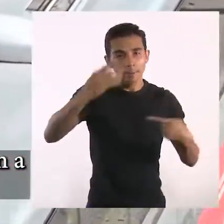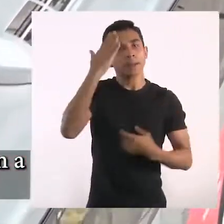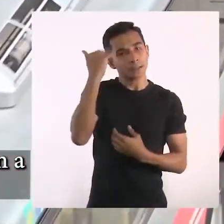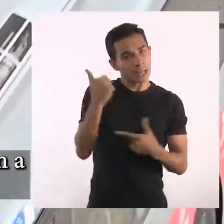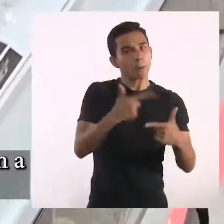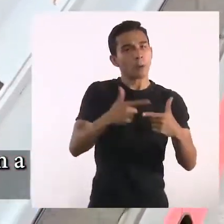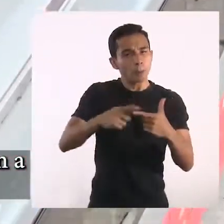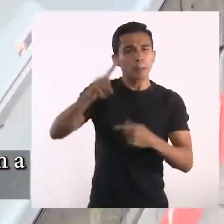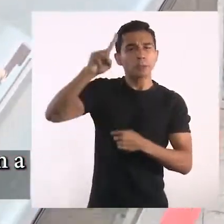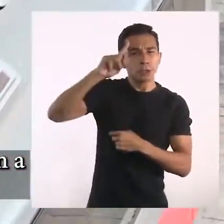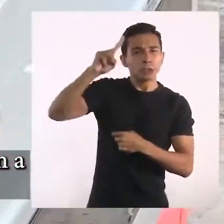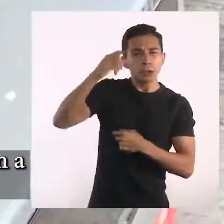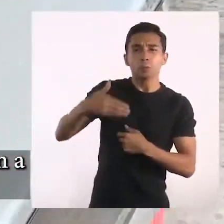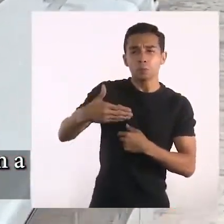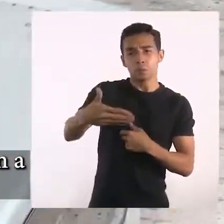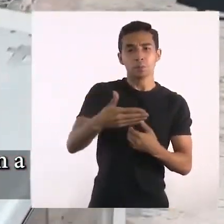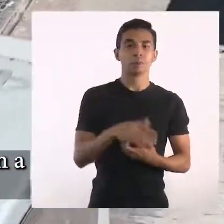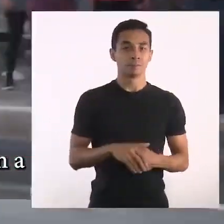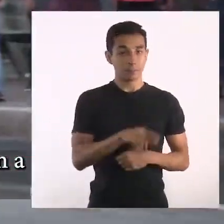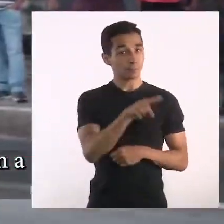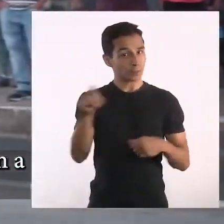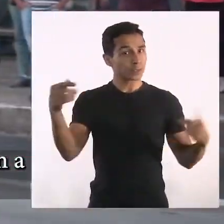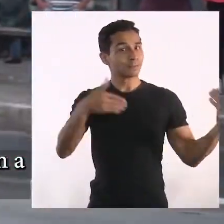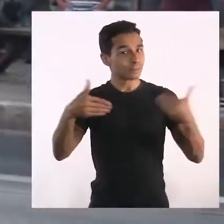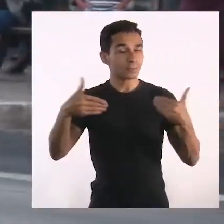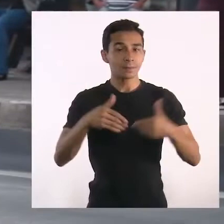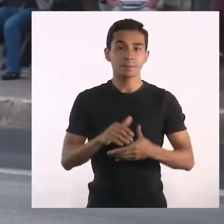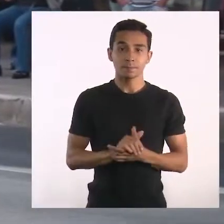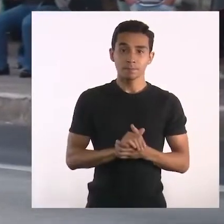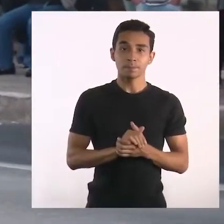a cidade e seus desafios cotidianos. Vocês!